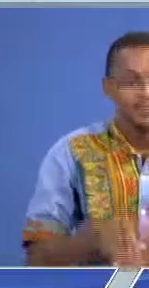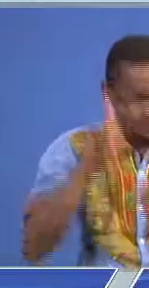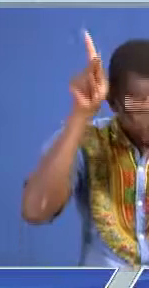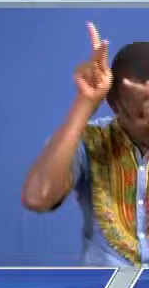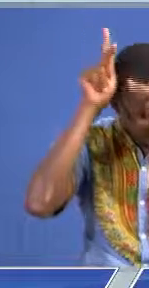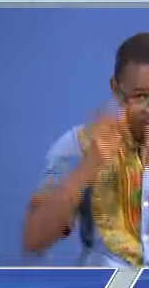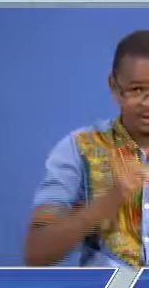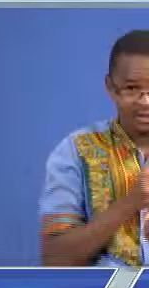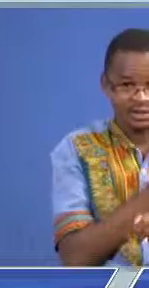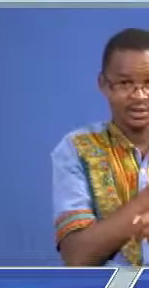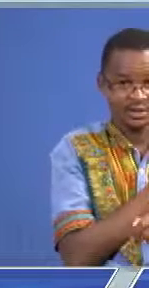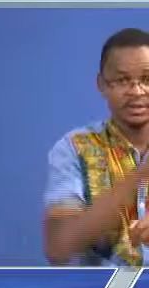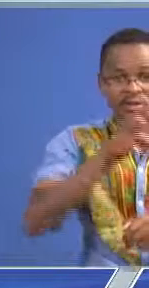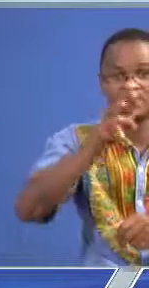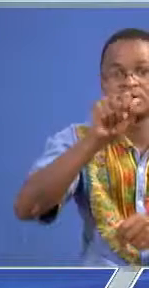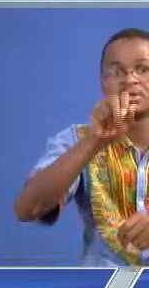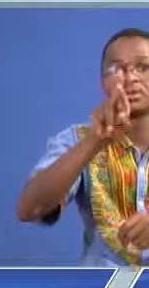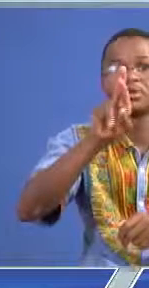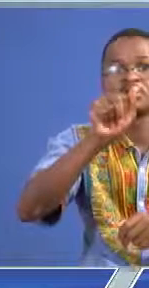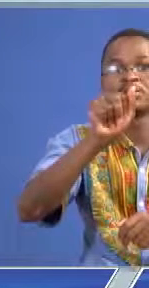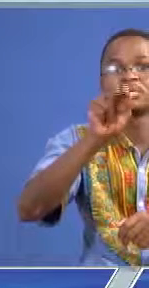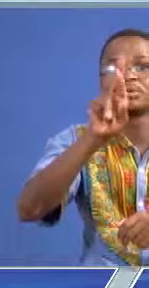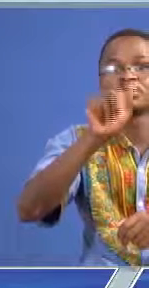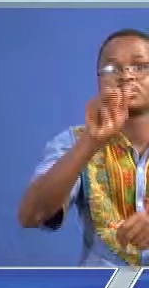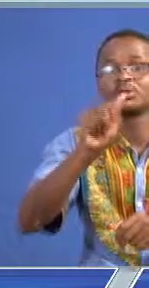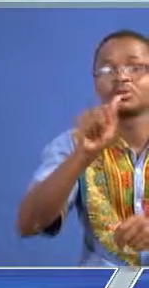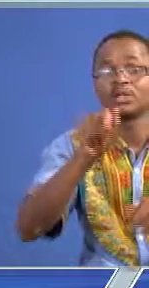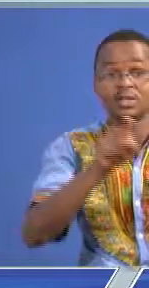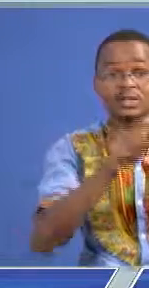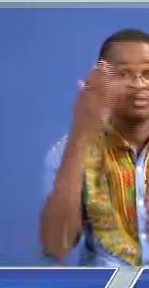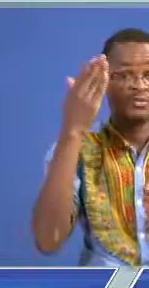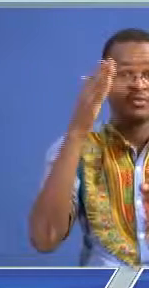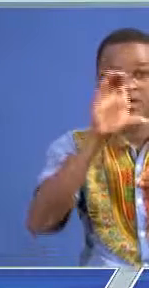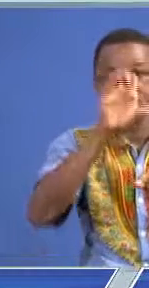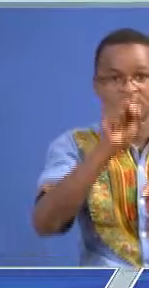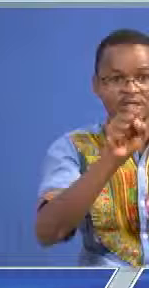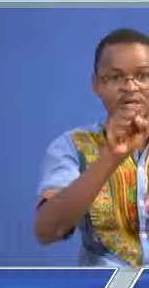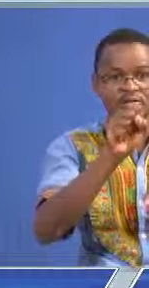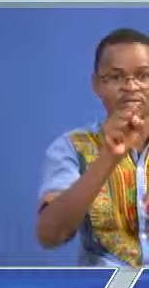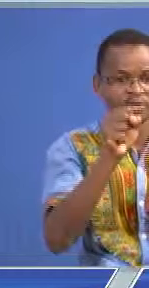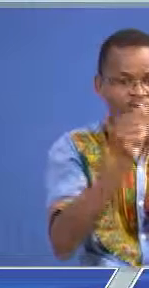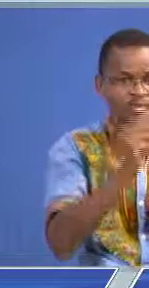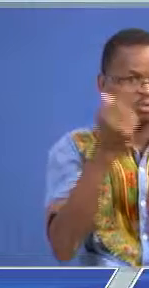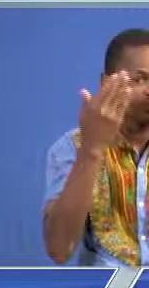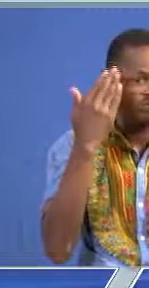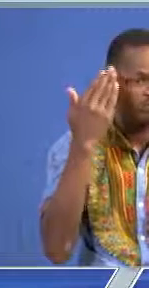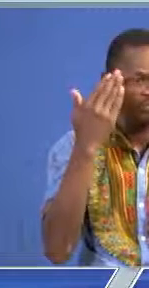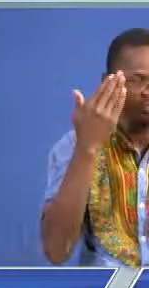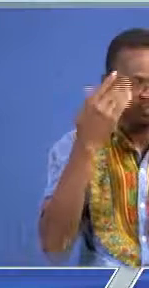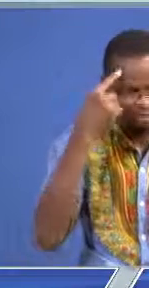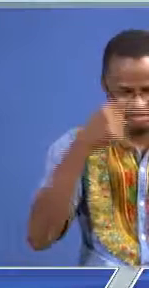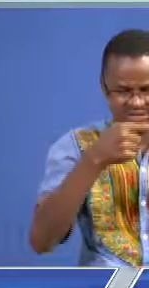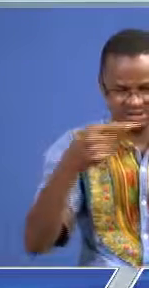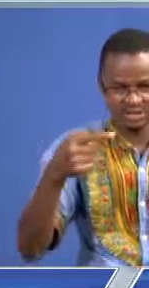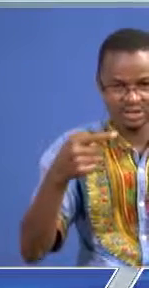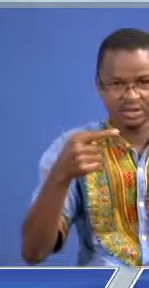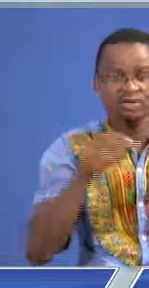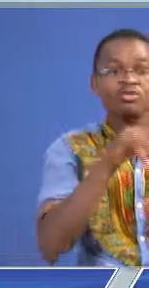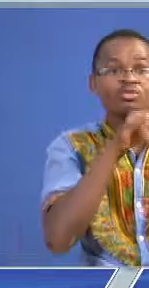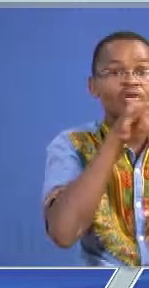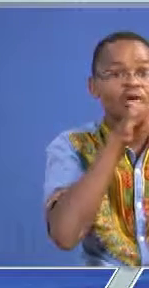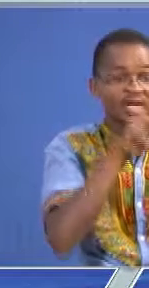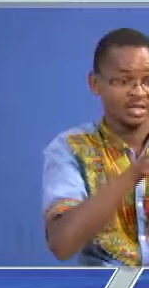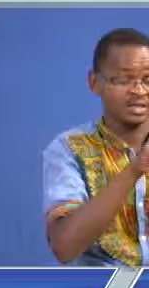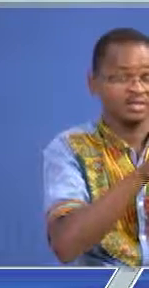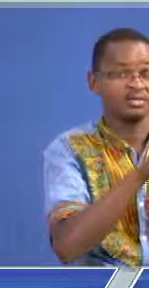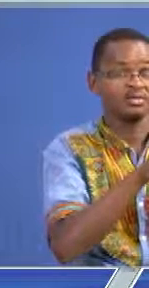Kamega Senator Cleophas Malala and former Sports Cabinet Secretary Rashid Echesa have come out today to disagree with the Kenya-Uganda trade